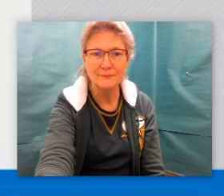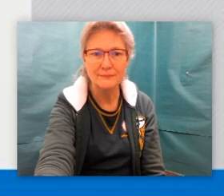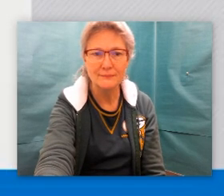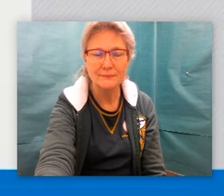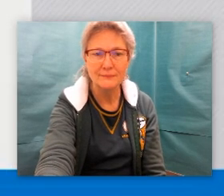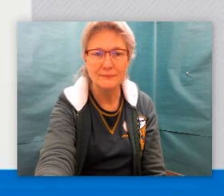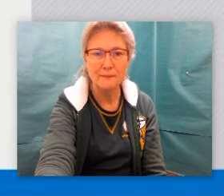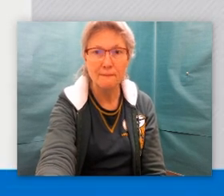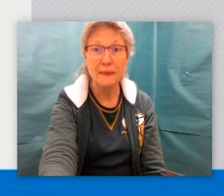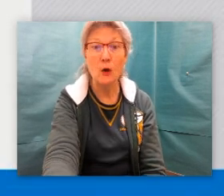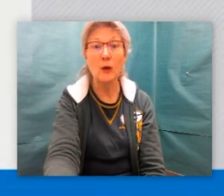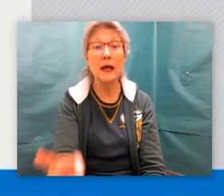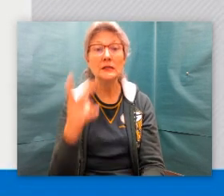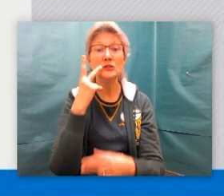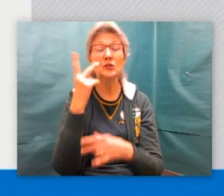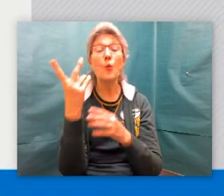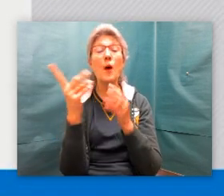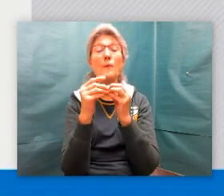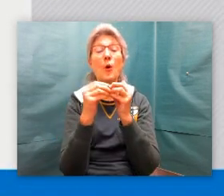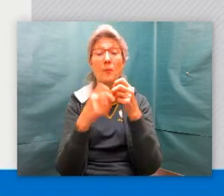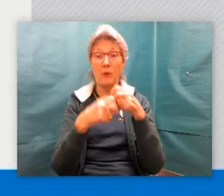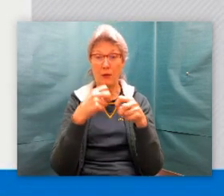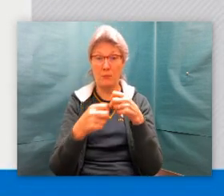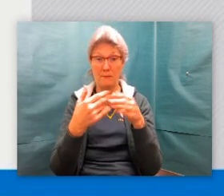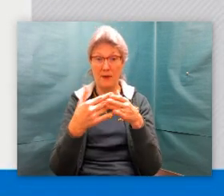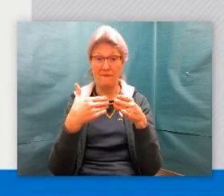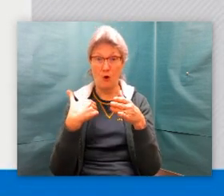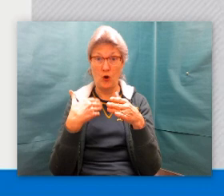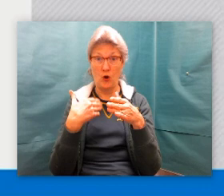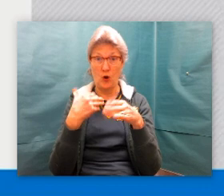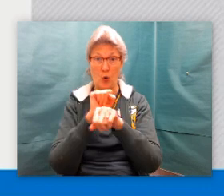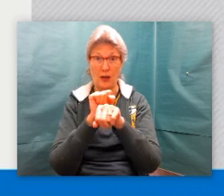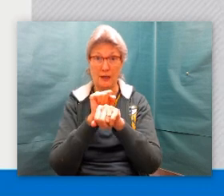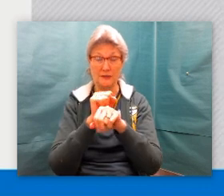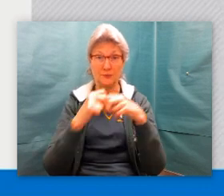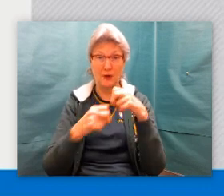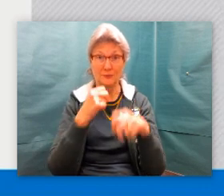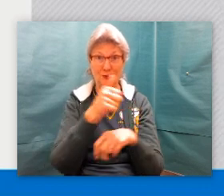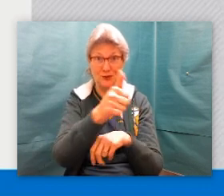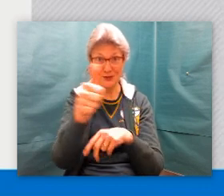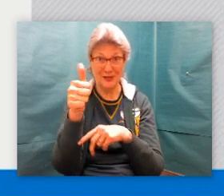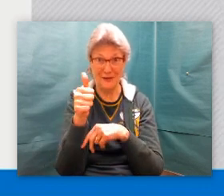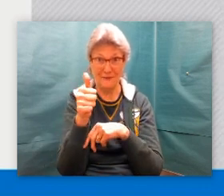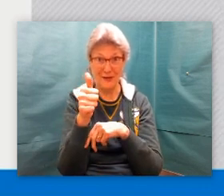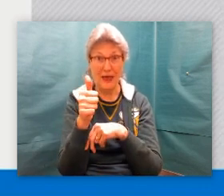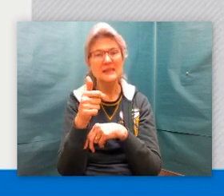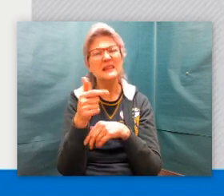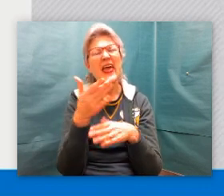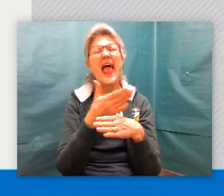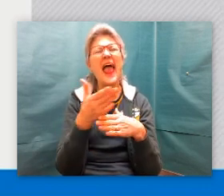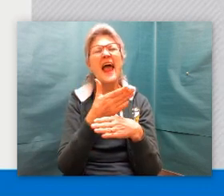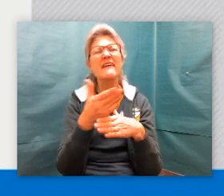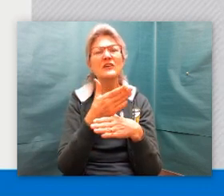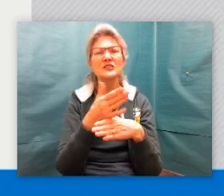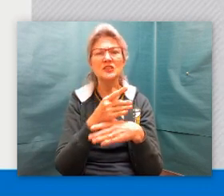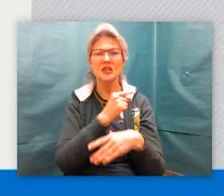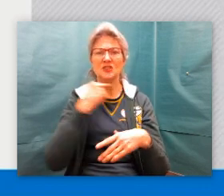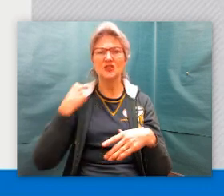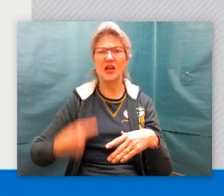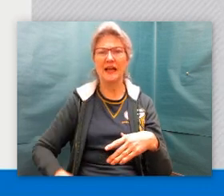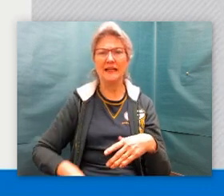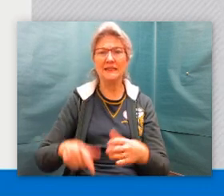All right, let's look at one more problem before you work on some problems on your own. It says the average Chinese alligator